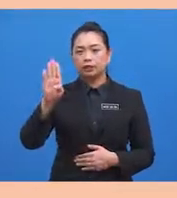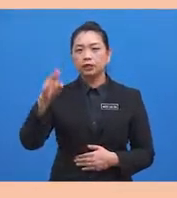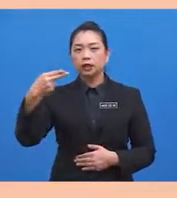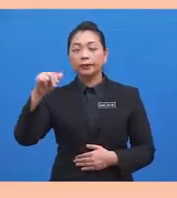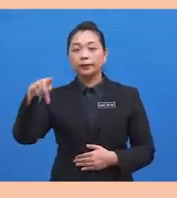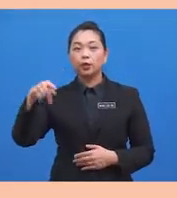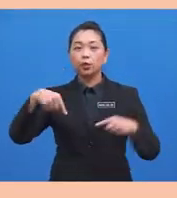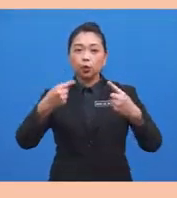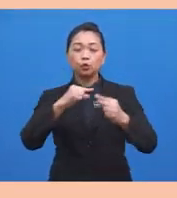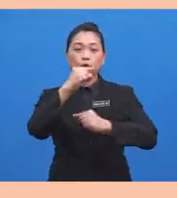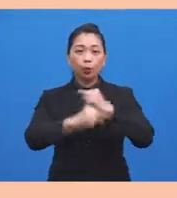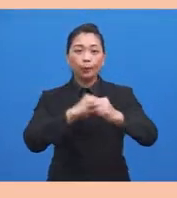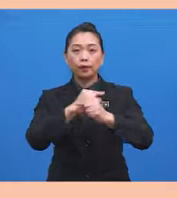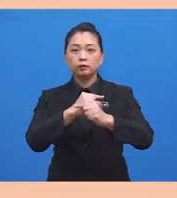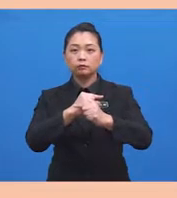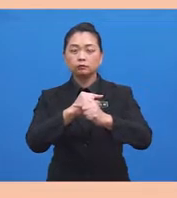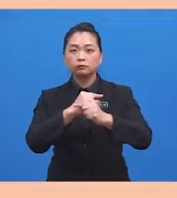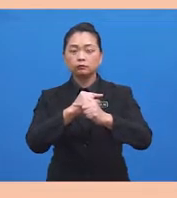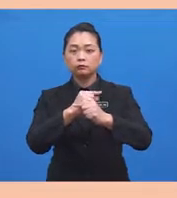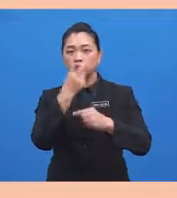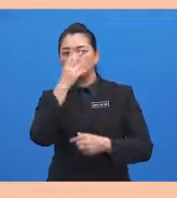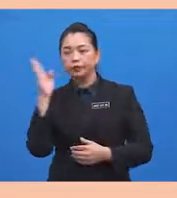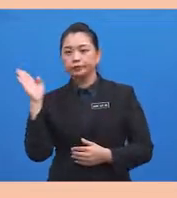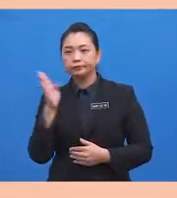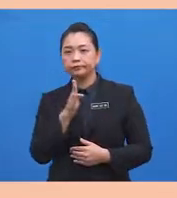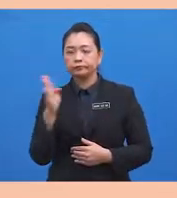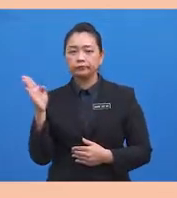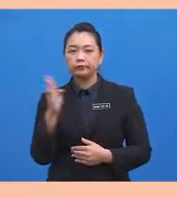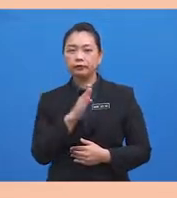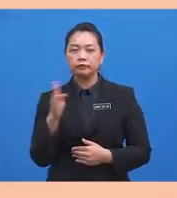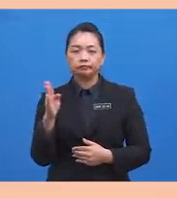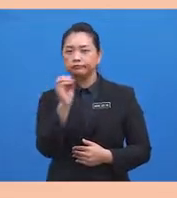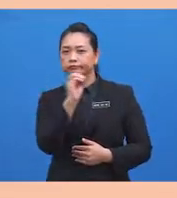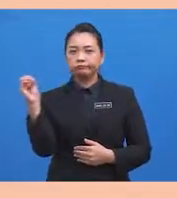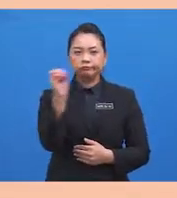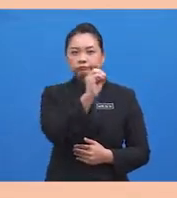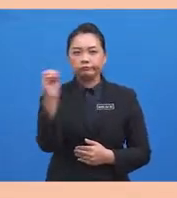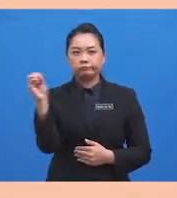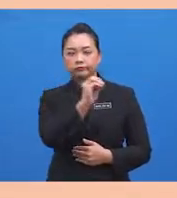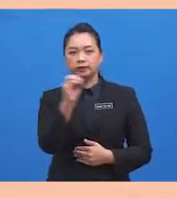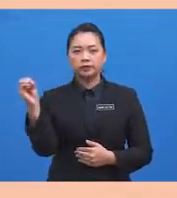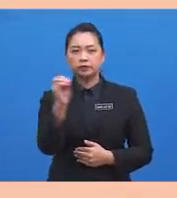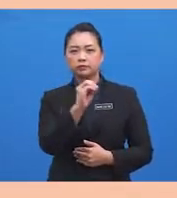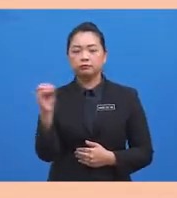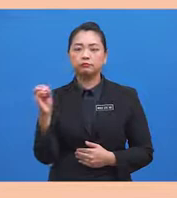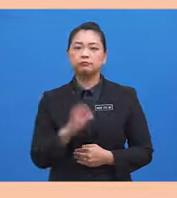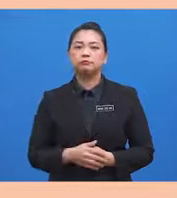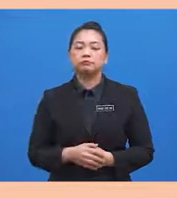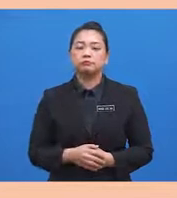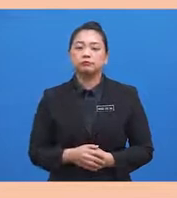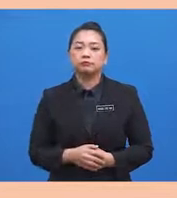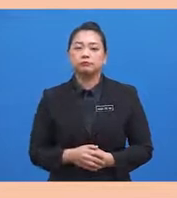goes global comparing this heading to my selection. There is nothing which states about going